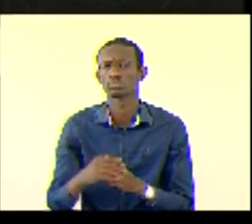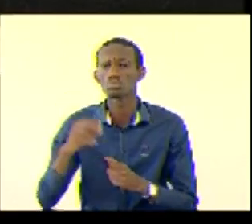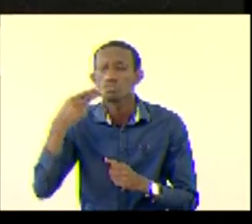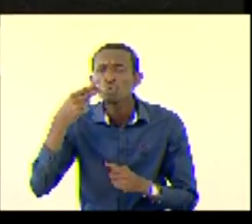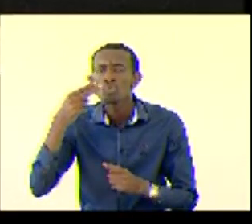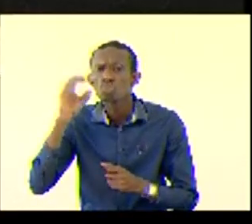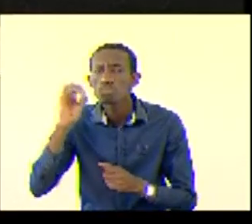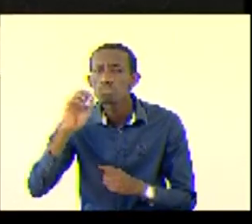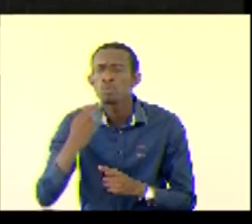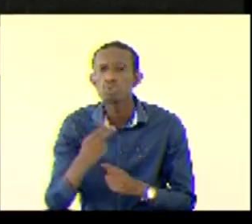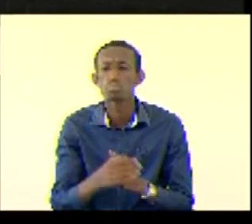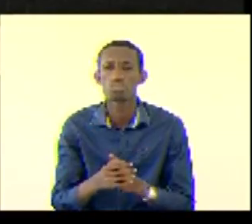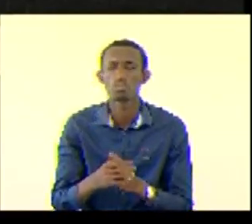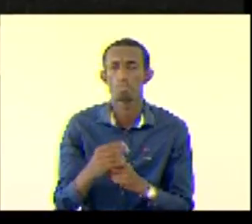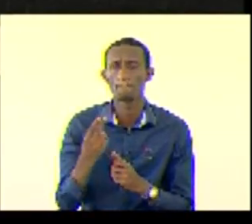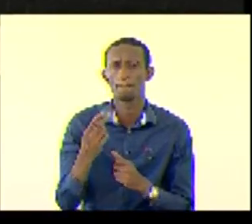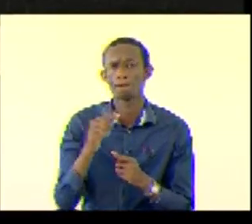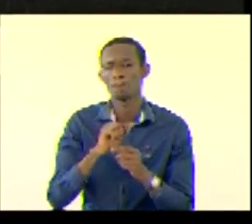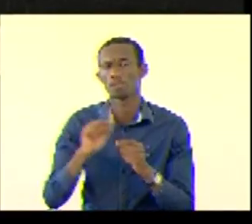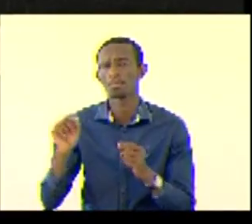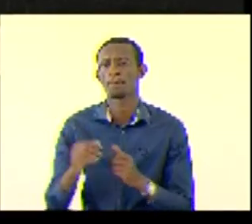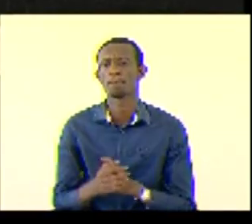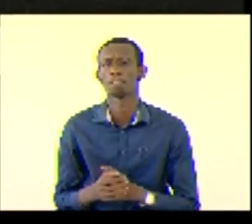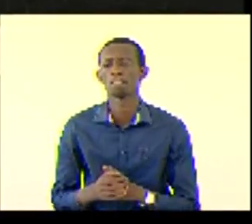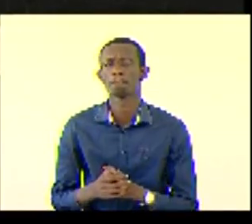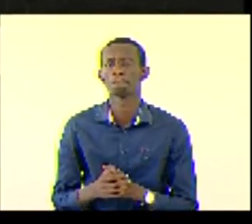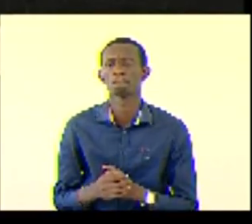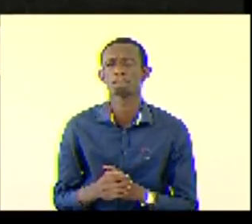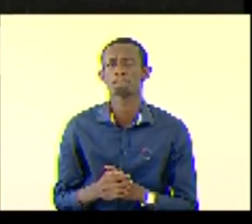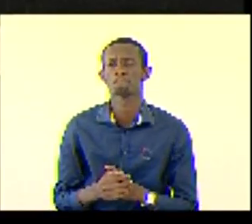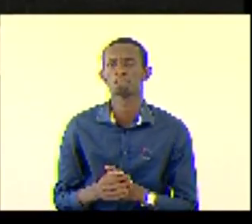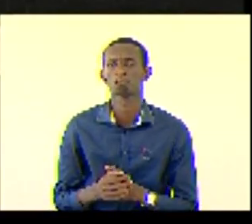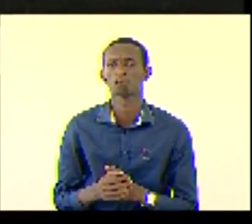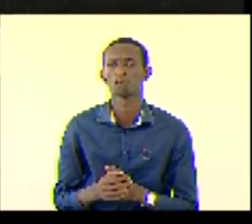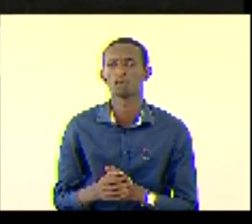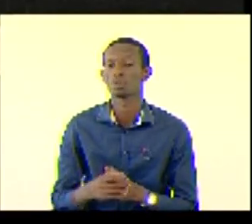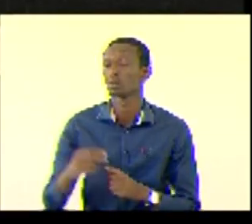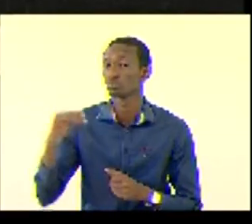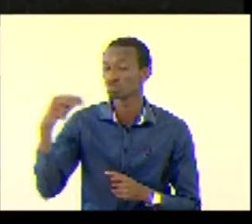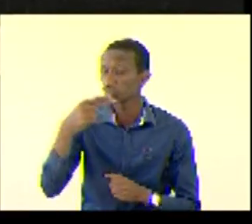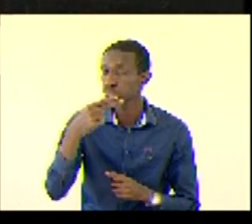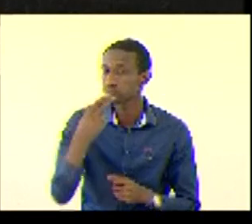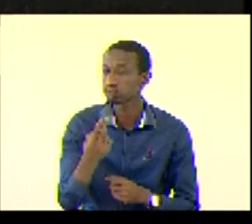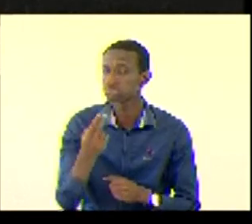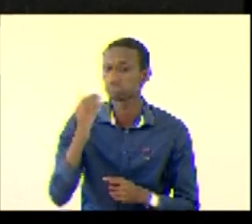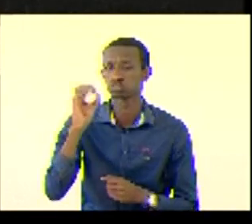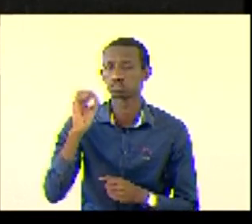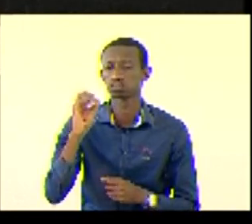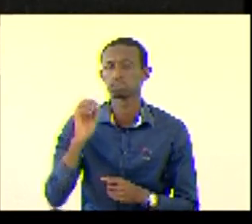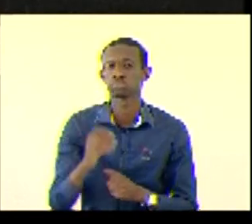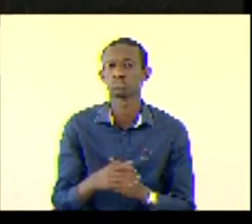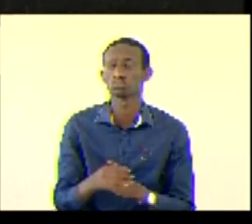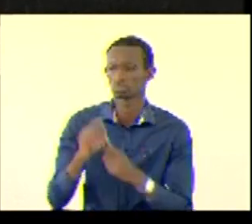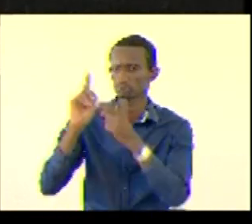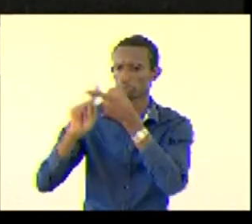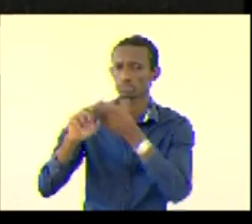20 volumes of hydrogen peroxide were decomposing. They decompose into water plus the